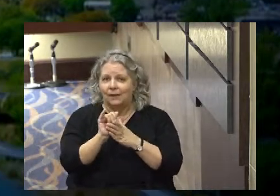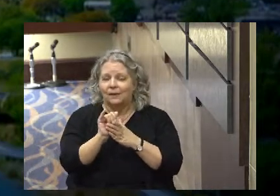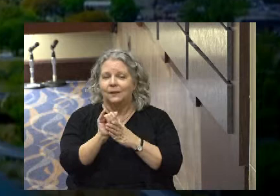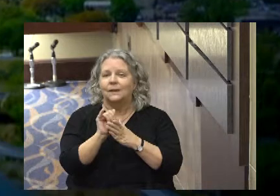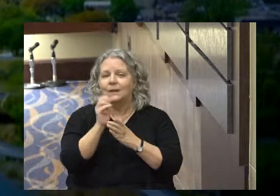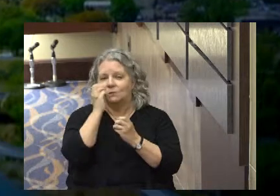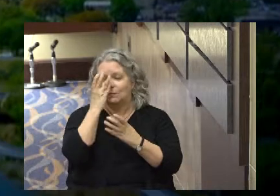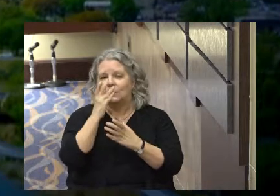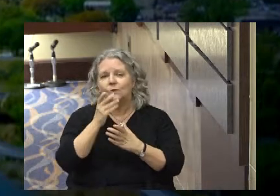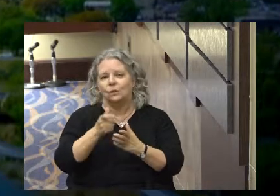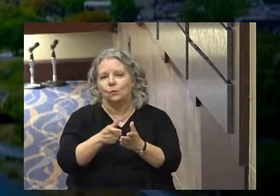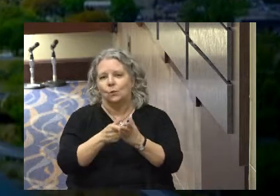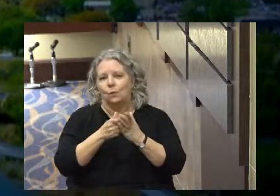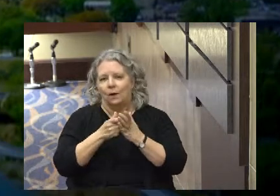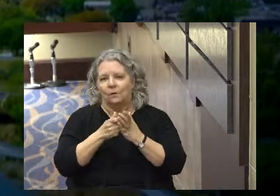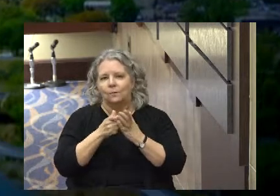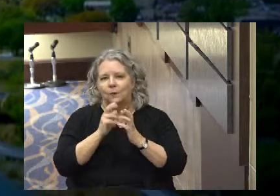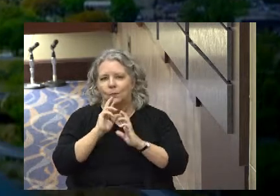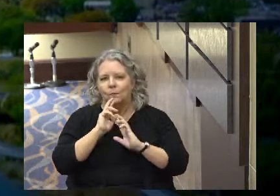record.